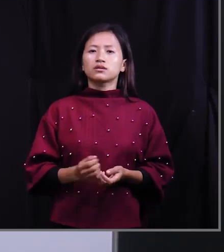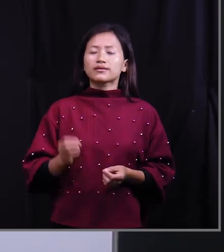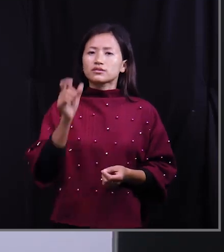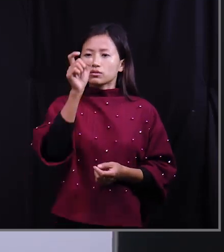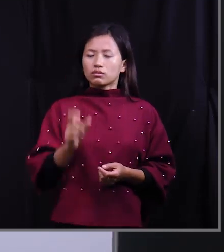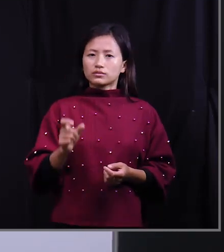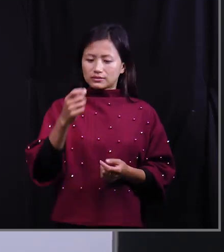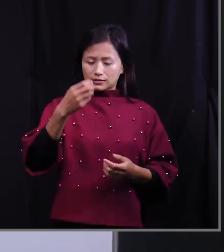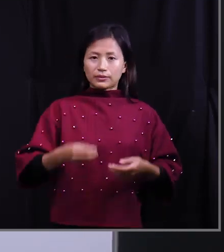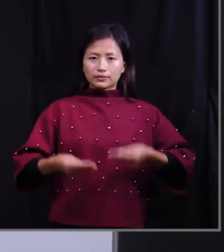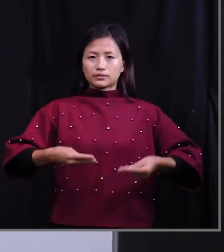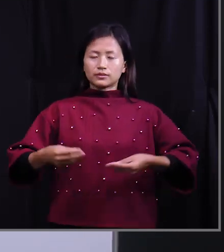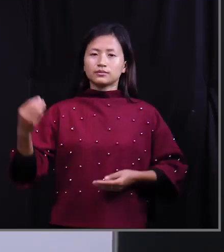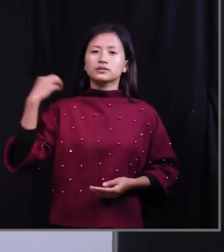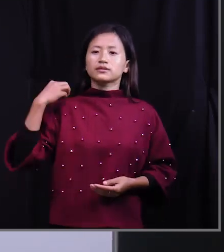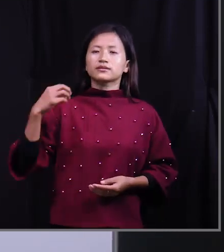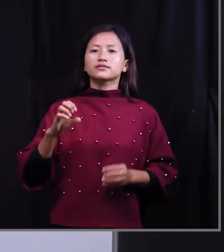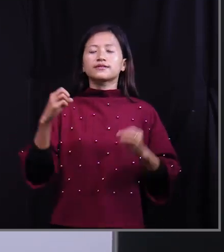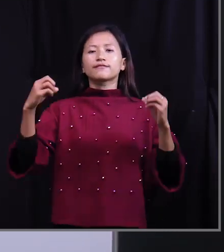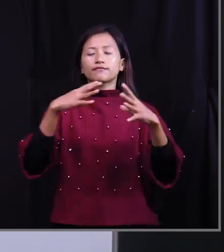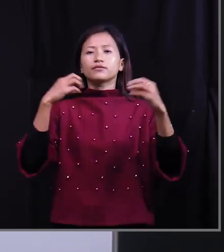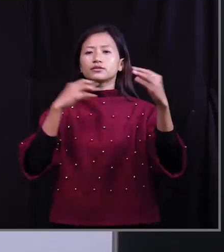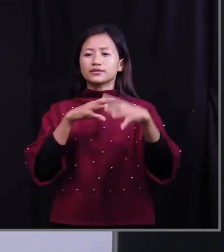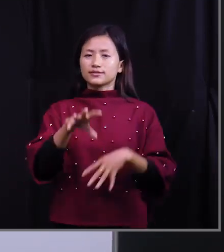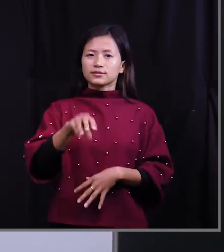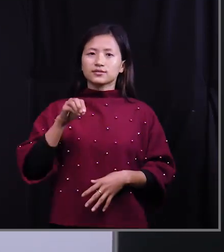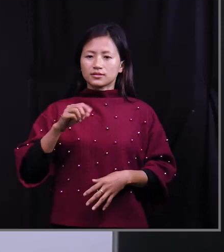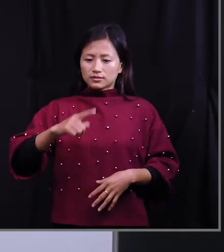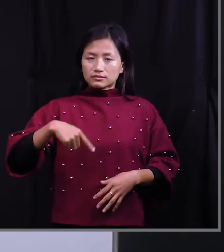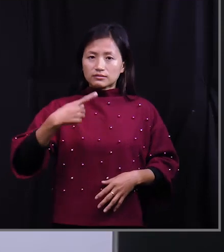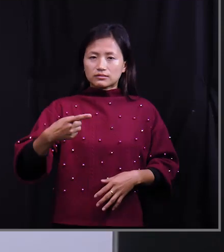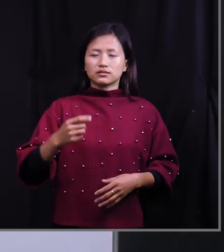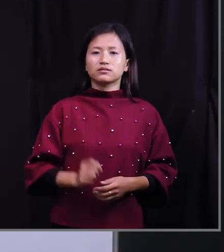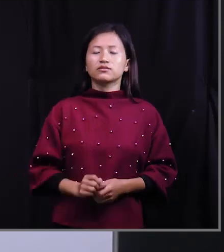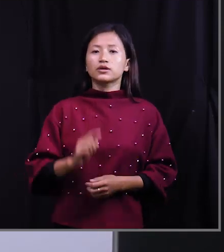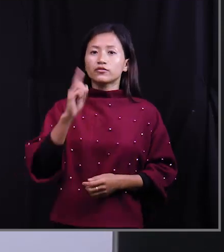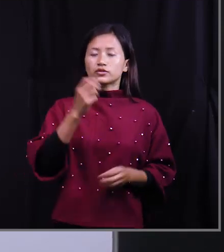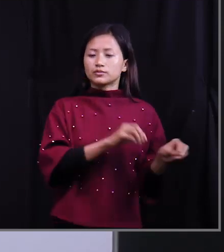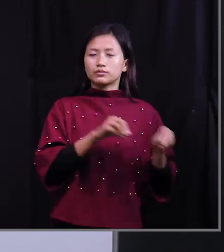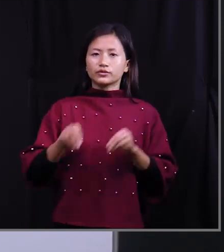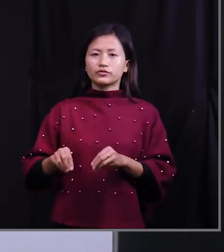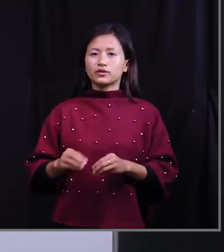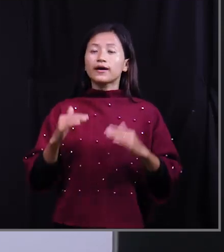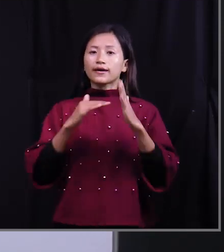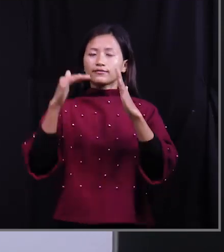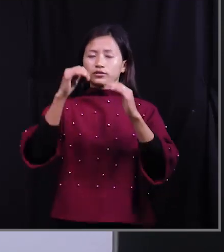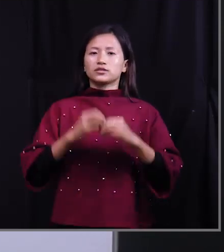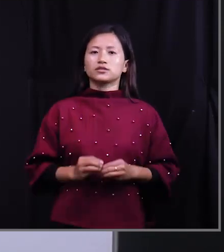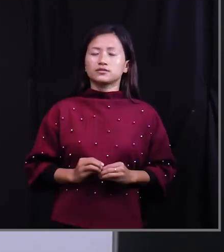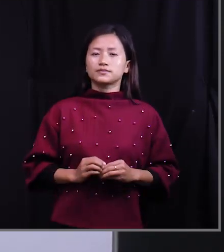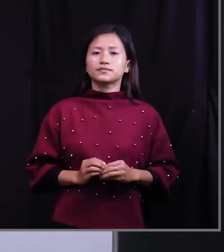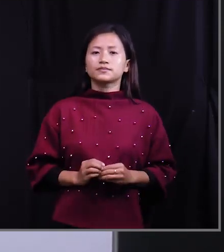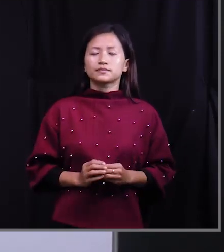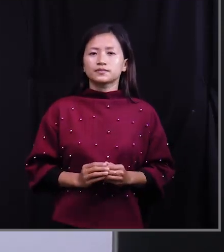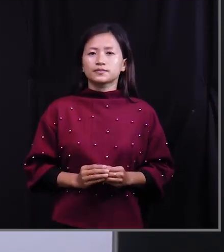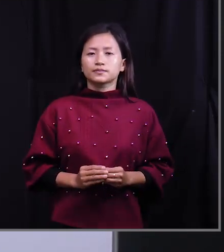entrepreneur, if he scans the environment, he gets the early first mover advantage. If he or she detects